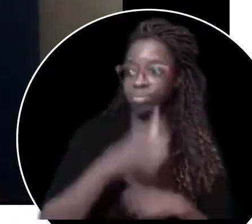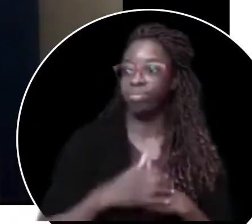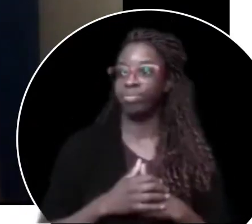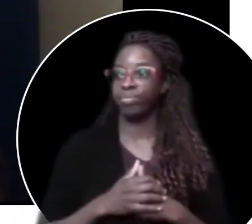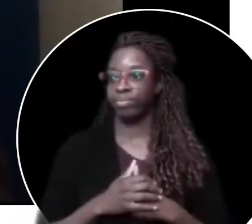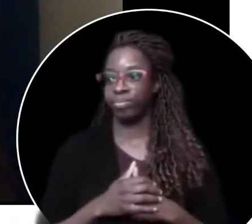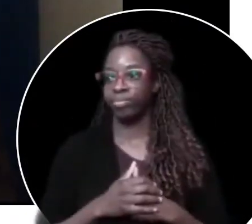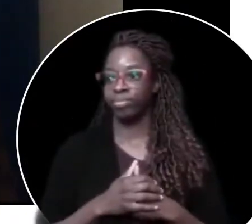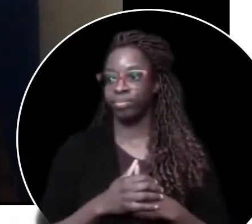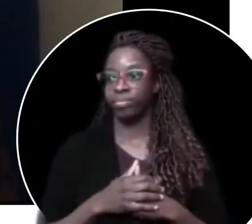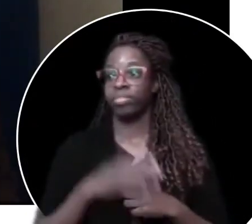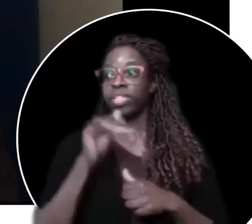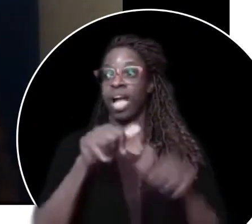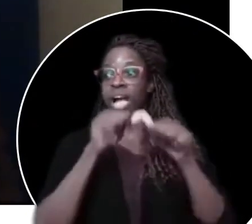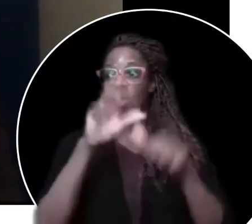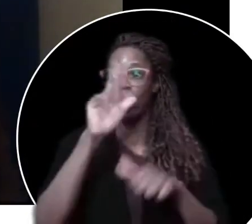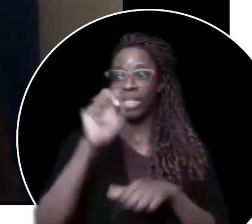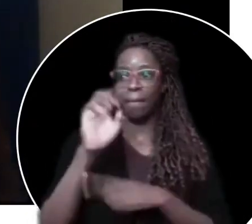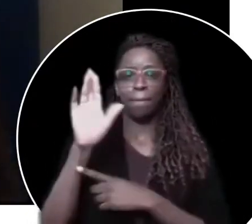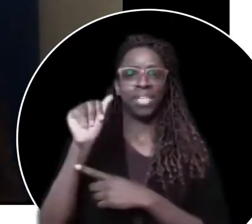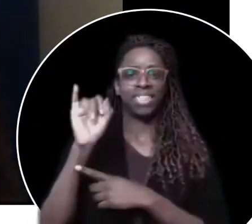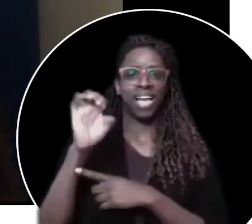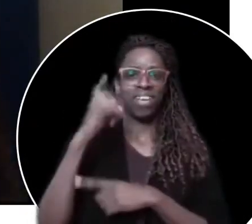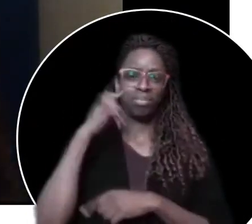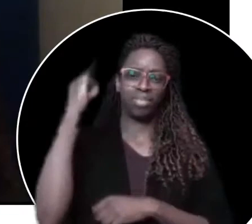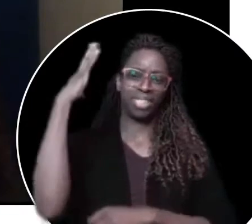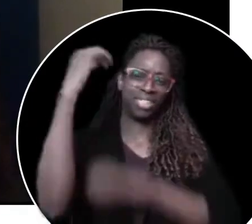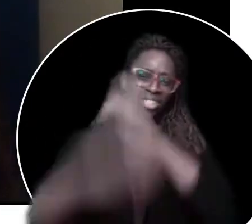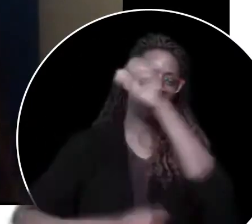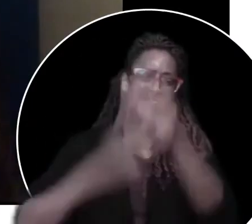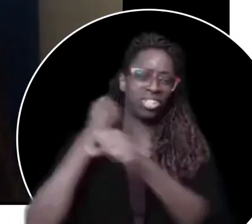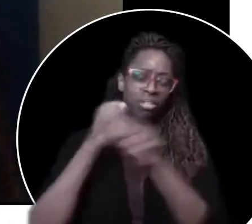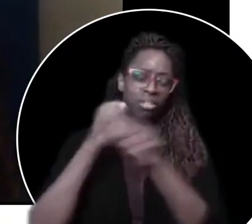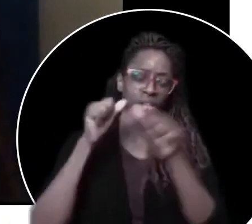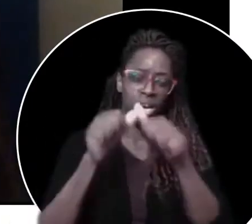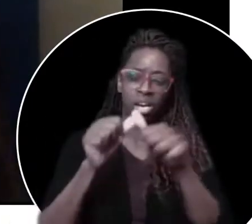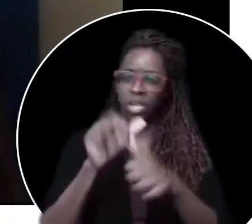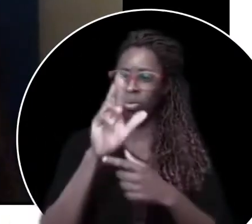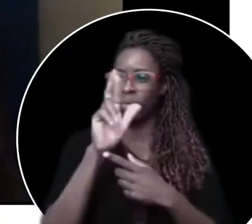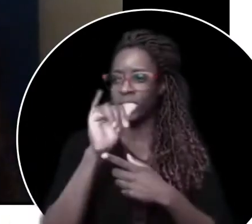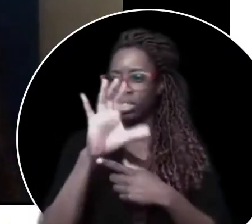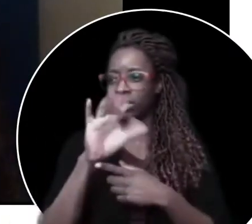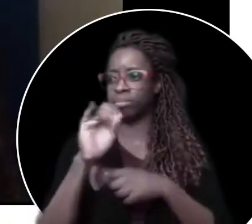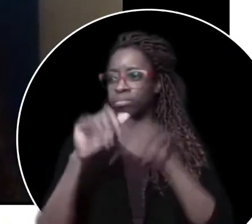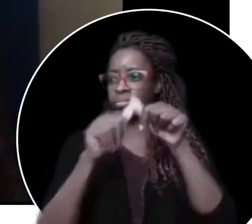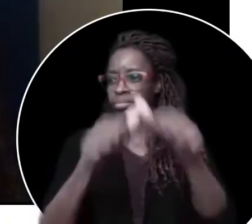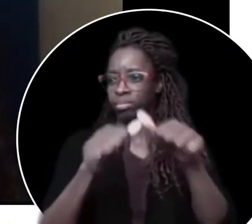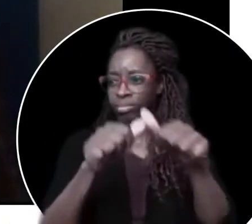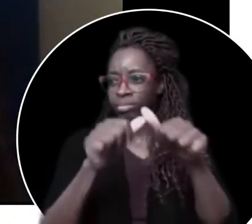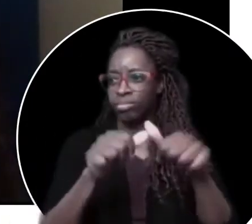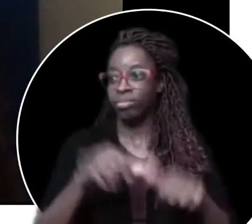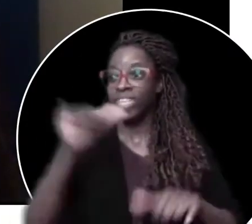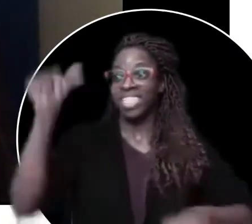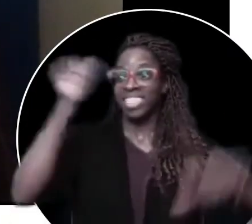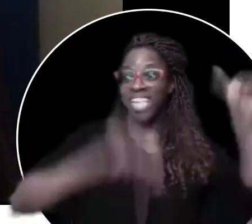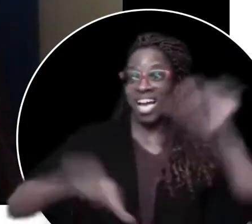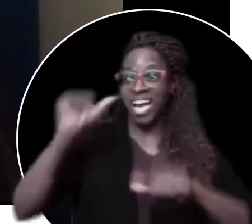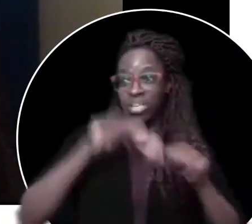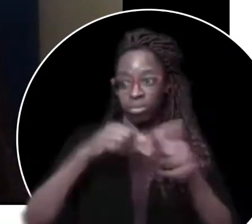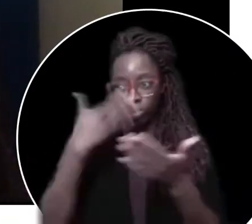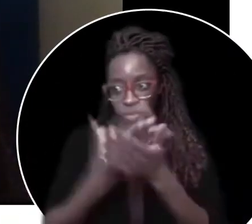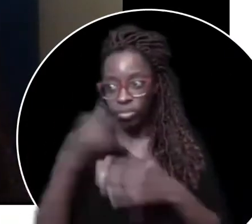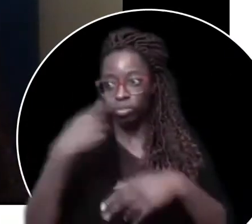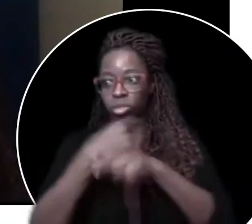the production of Puerto Ricans as an inferior race unworthy of US citizenship was manufactured in the